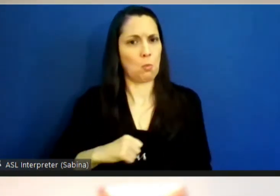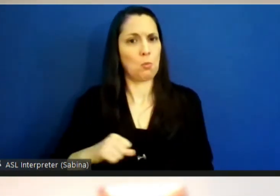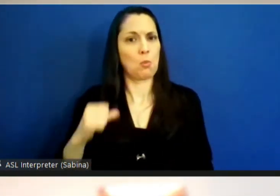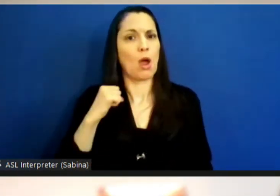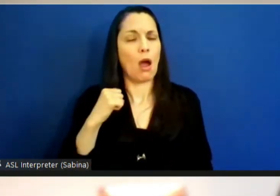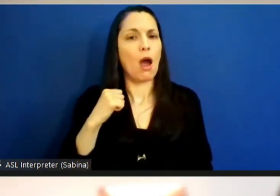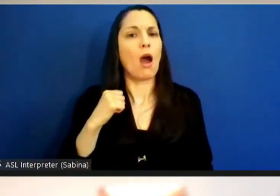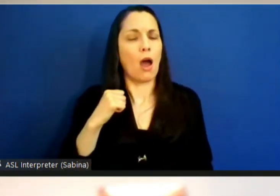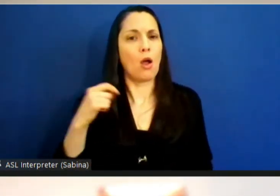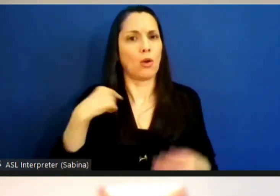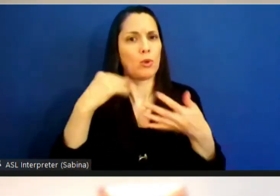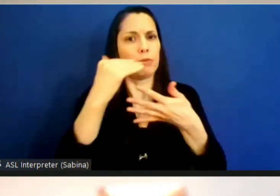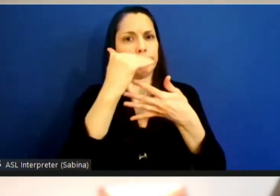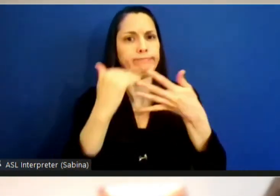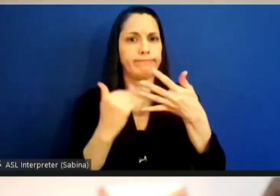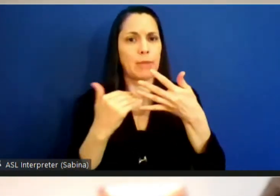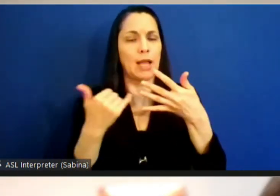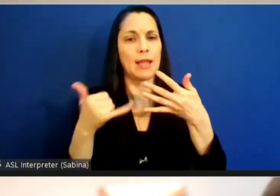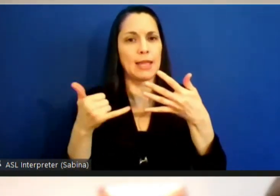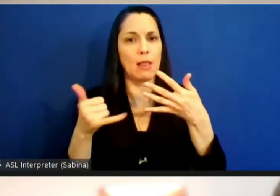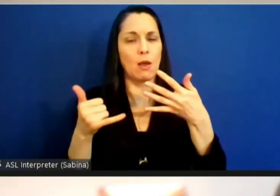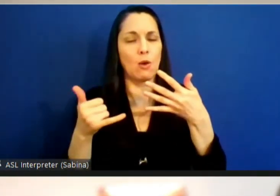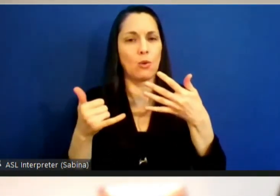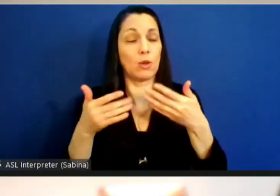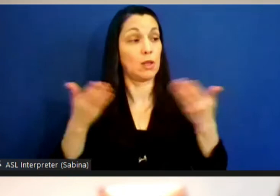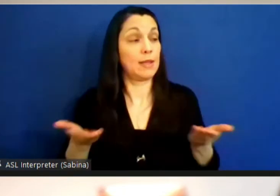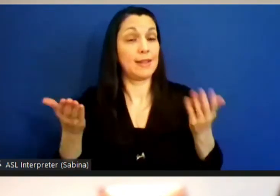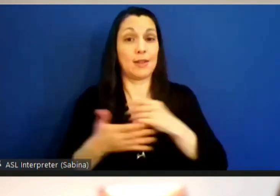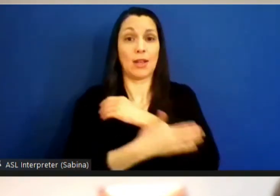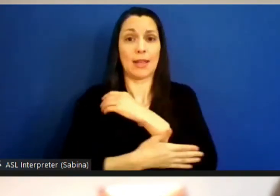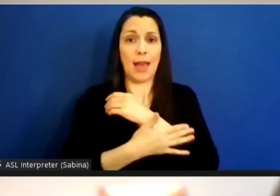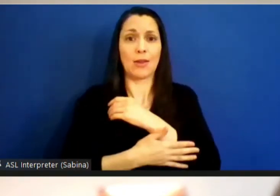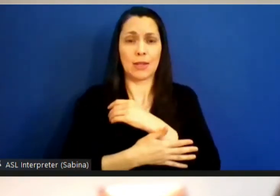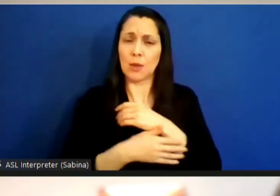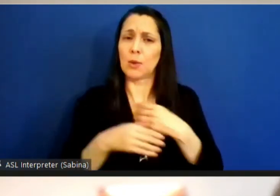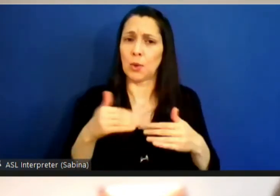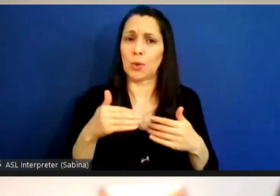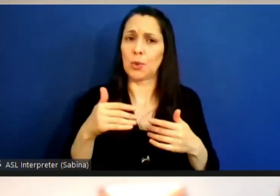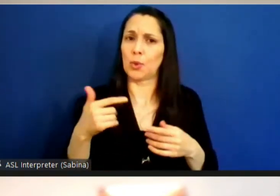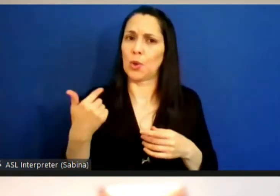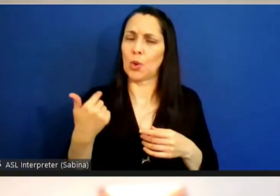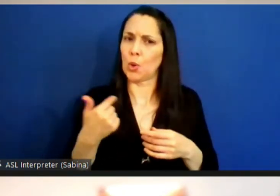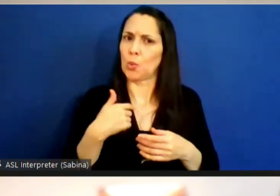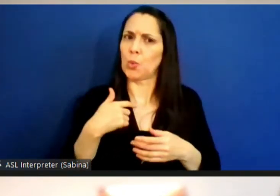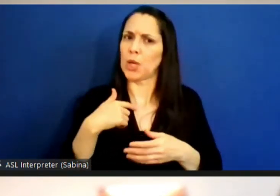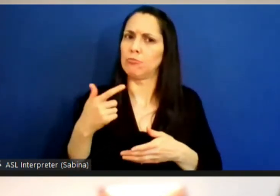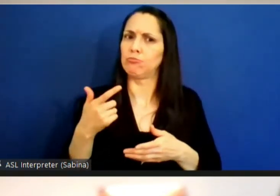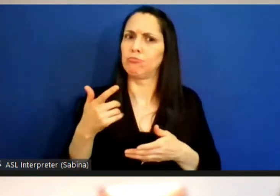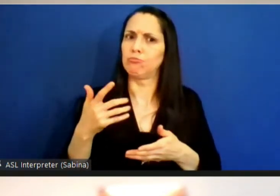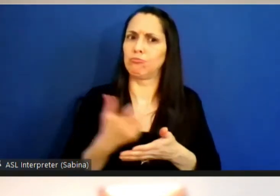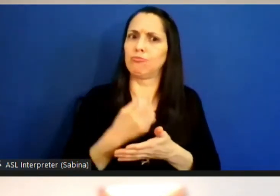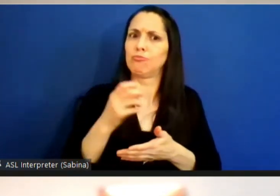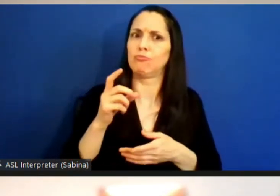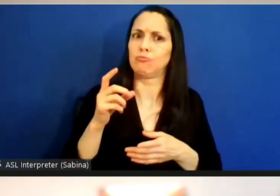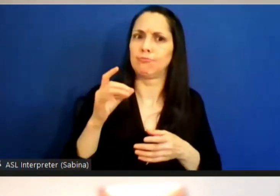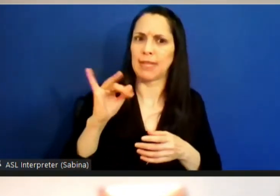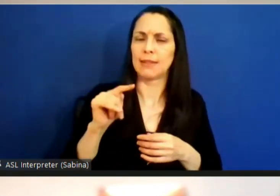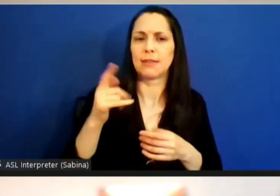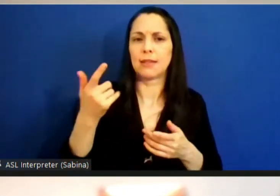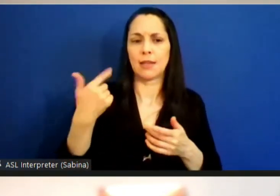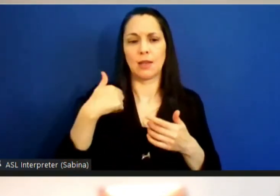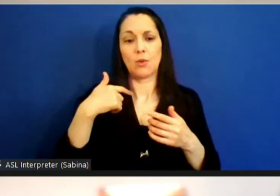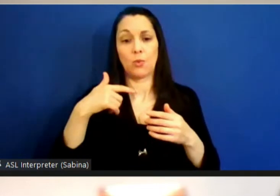the yellow tier status. Our county has earned it by following the guidance, restrictions, and getting tested